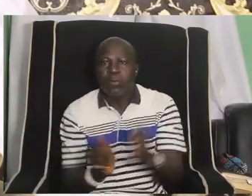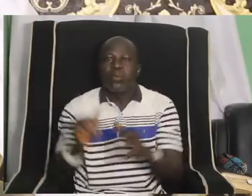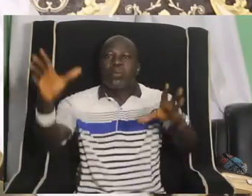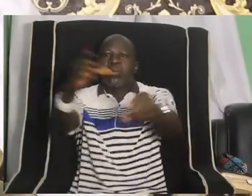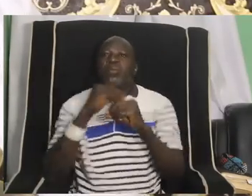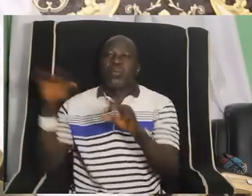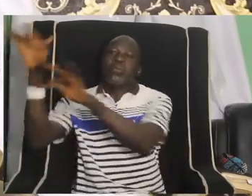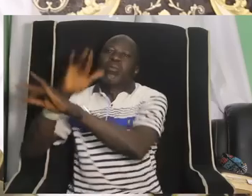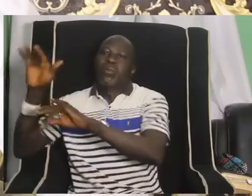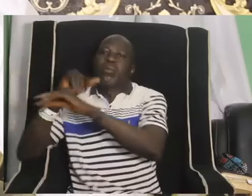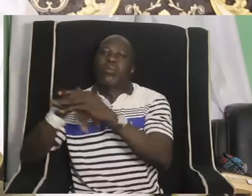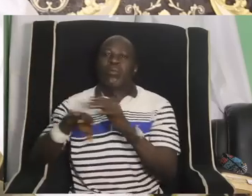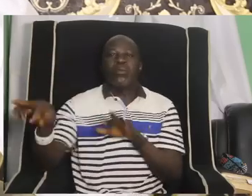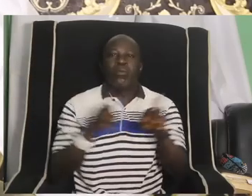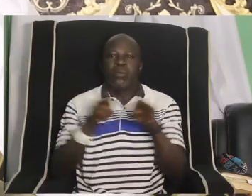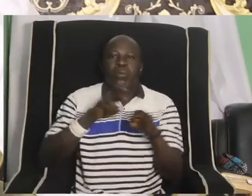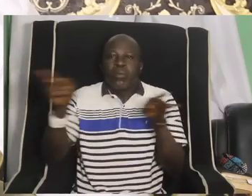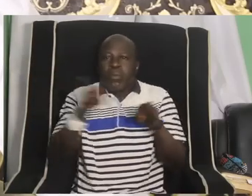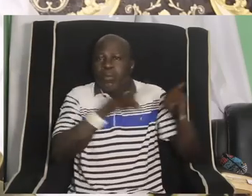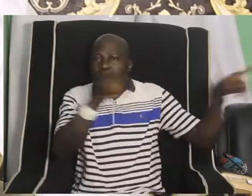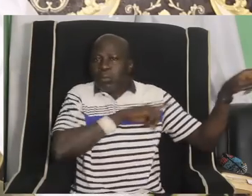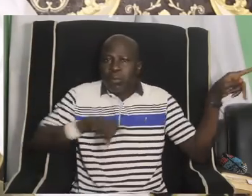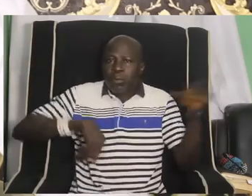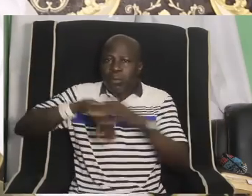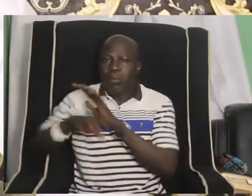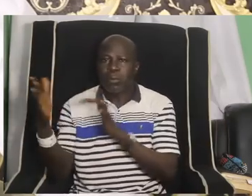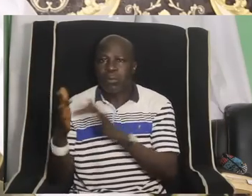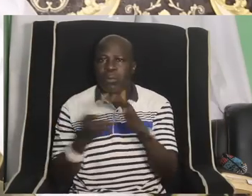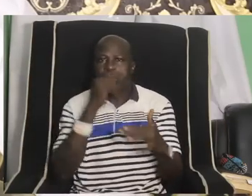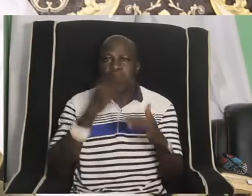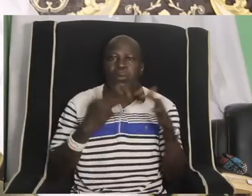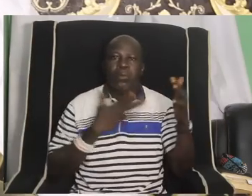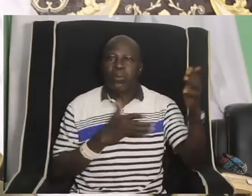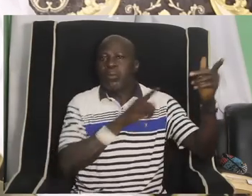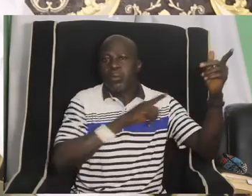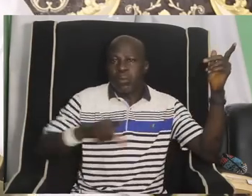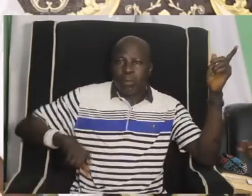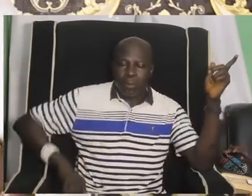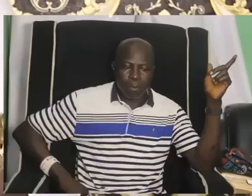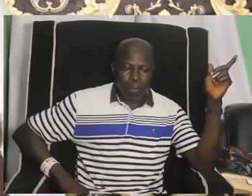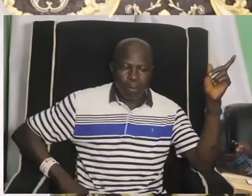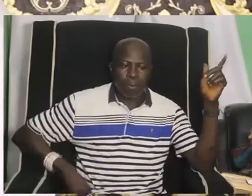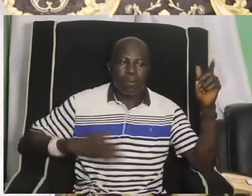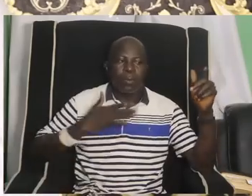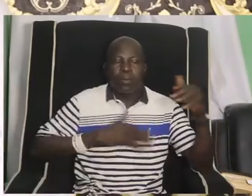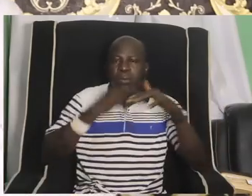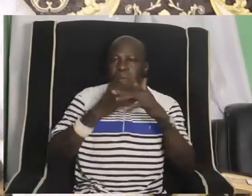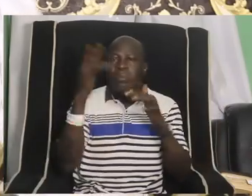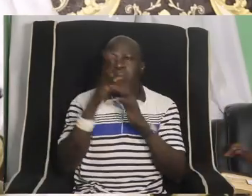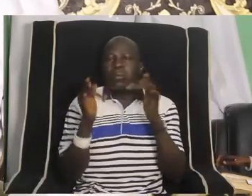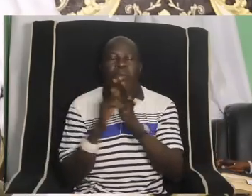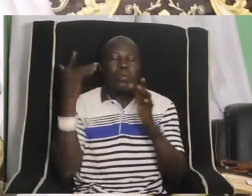nuba amen wa de se bi oba amen yesu oluwa wa amen oruko oluwa wa ra